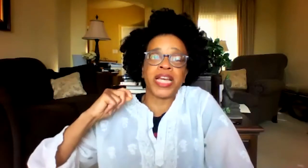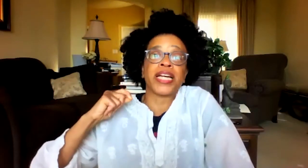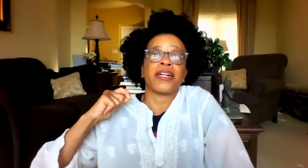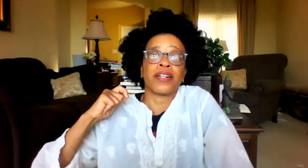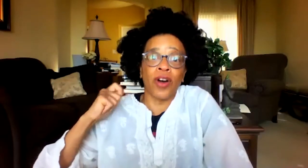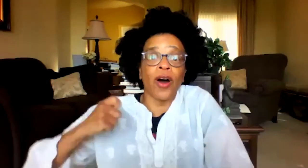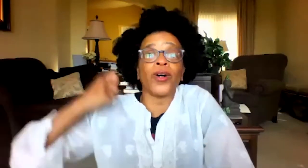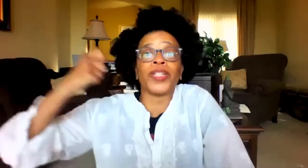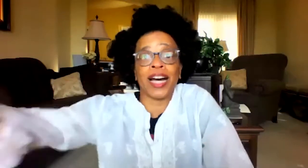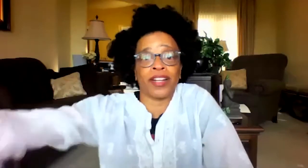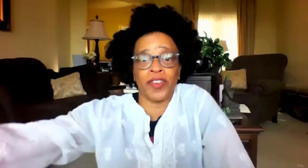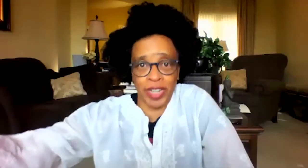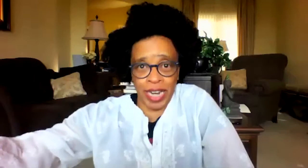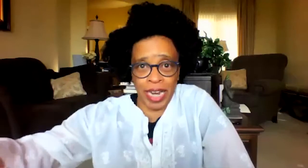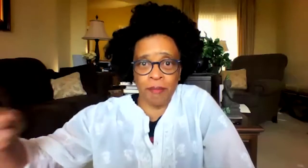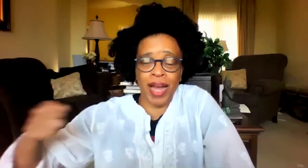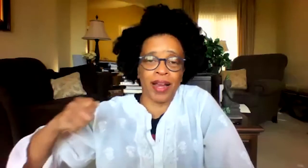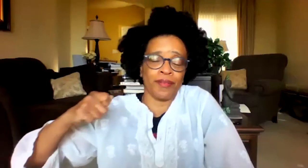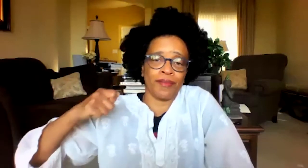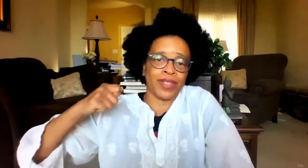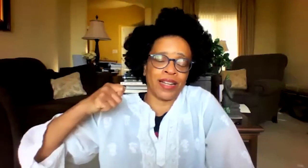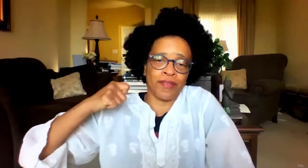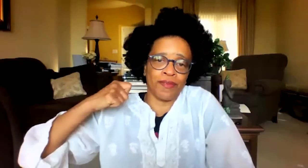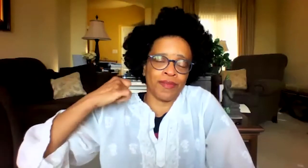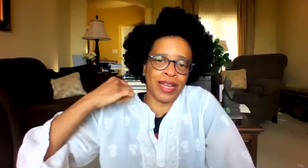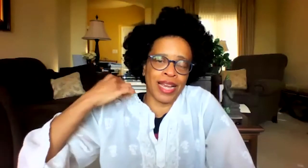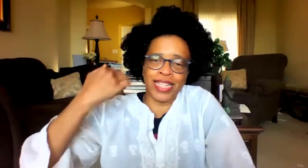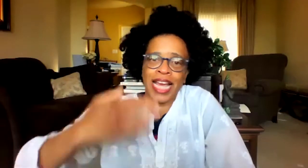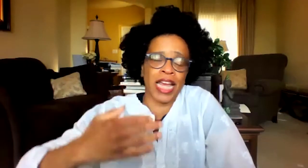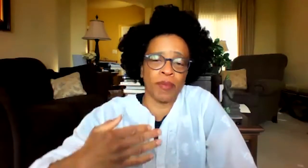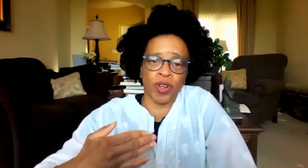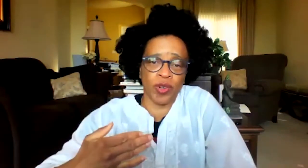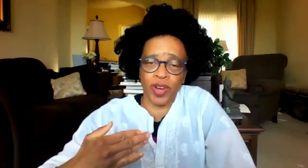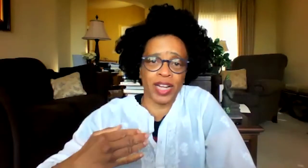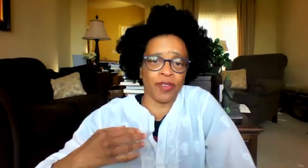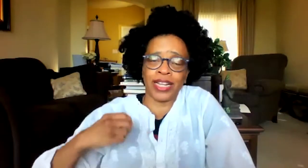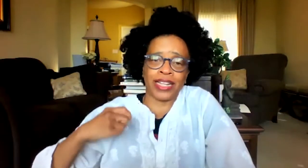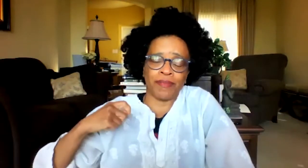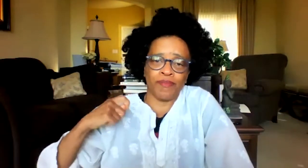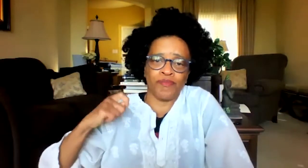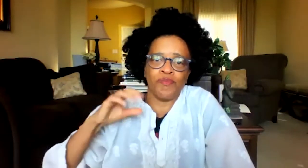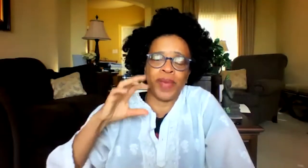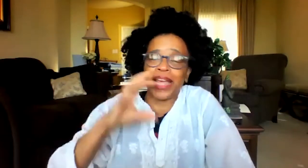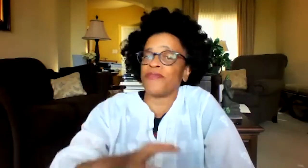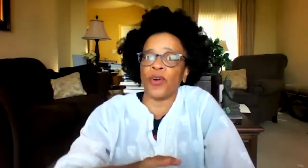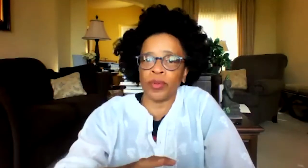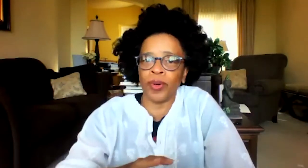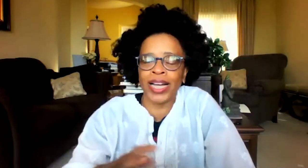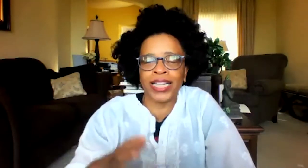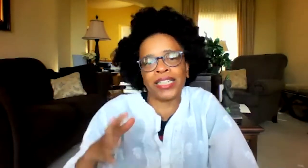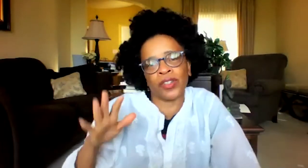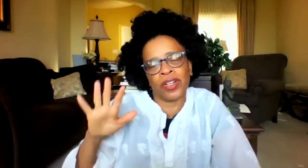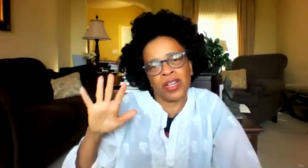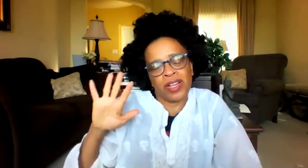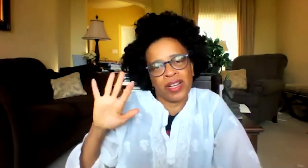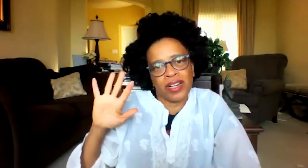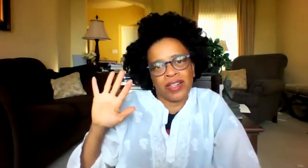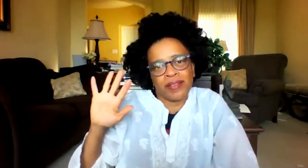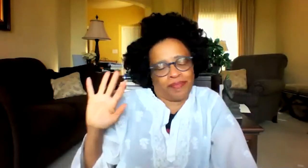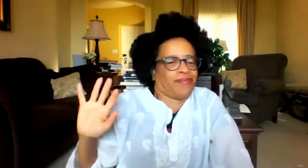were called out of their name by kind of anti-immigrant rhetoric and made vulnerable. I could